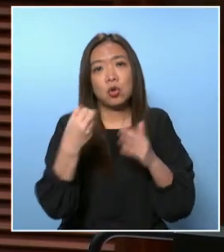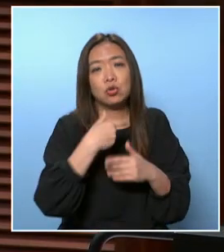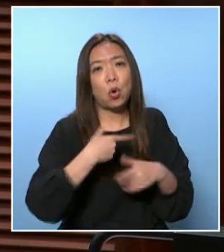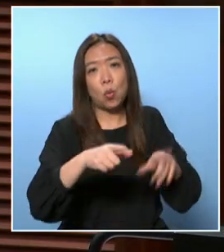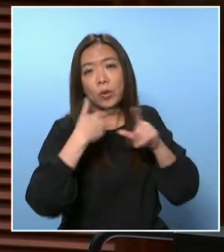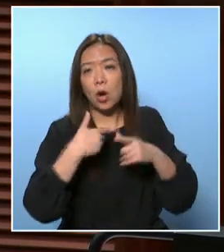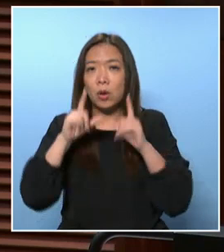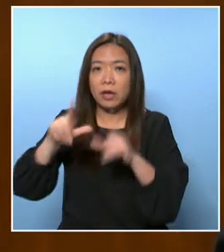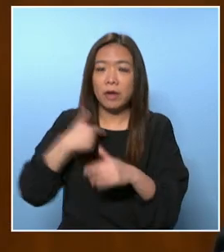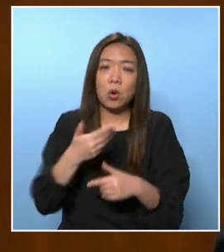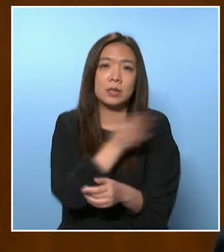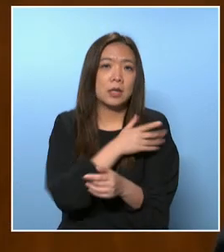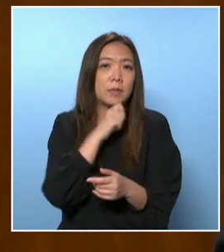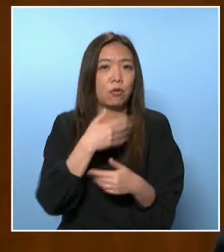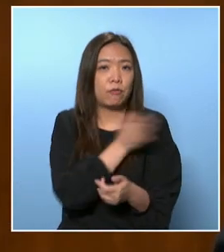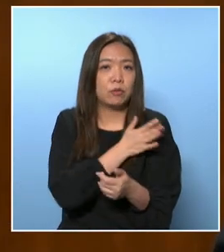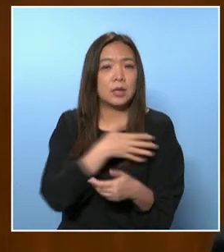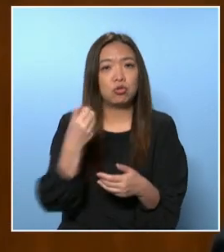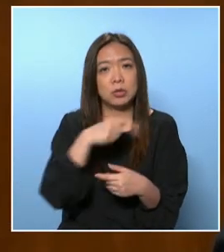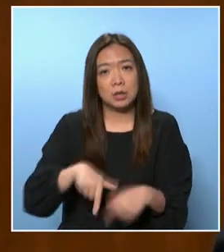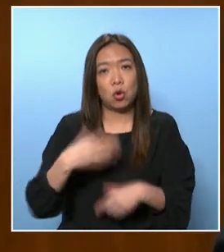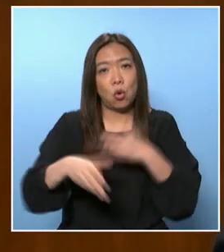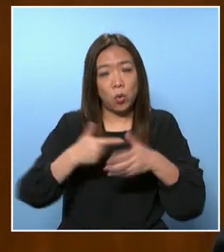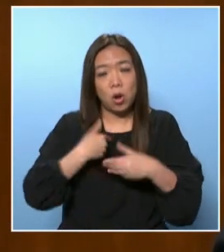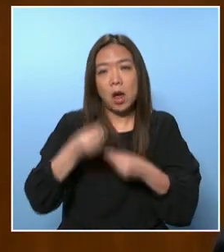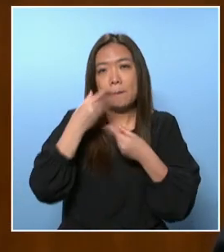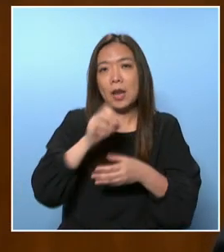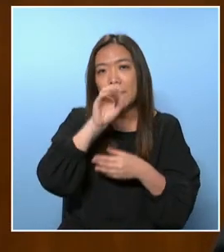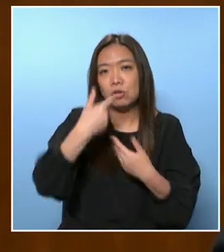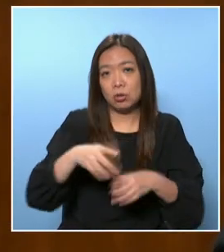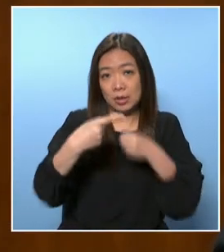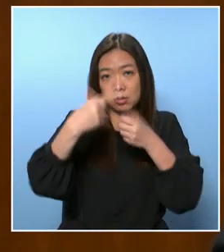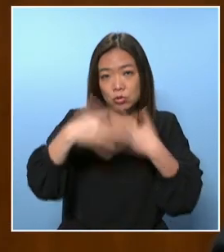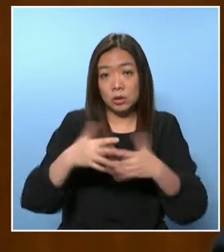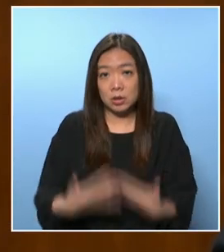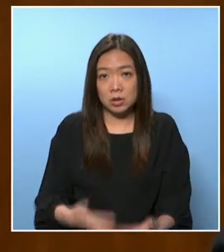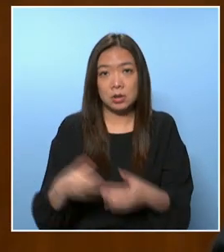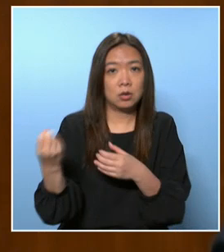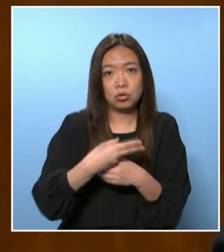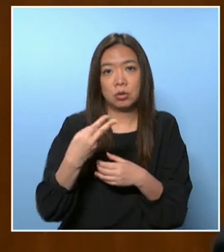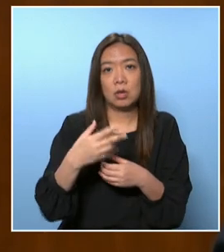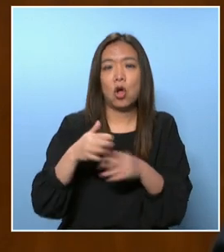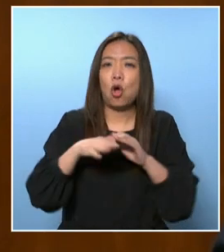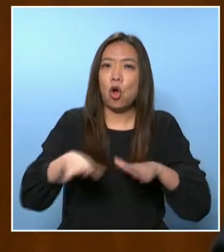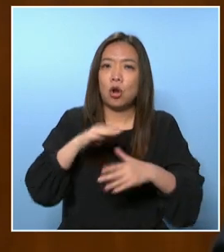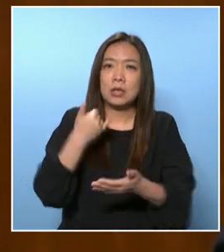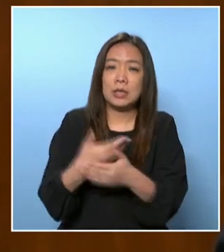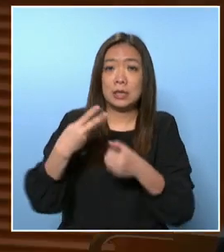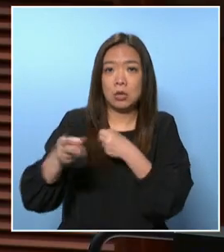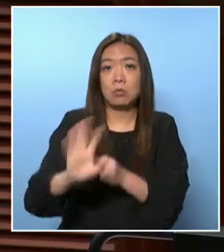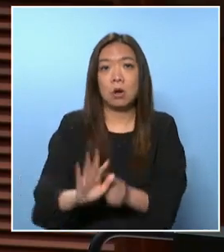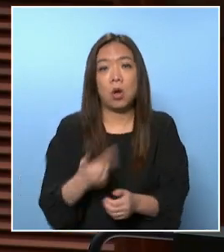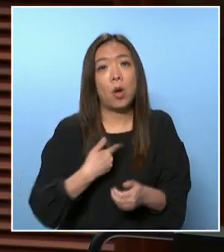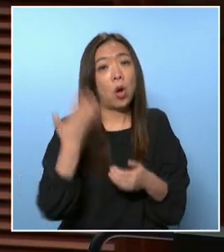reply. I'm not asking for a reply. Well, it is incumbent upon me to preside over the meeting. I'll let you have the first